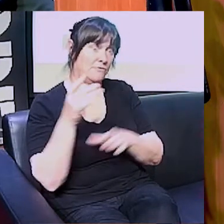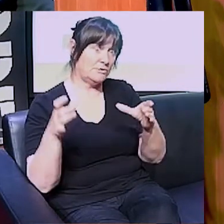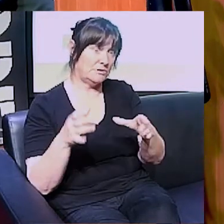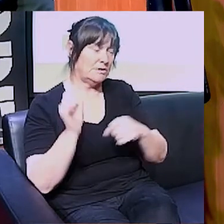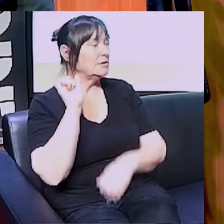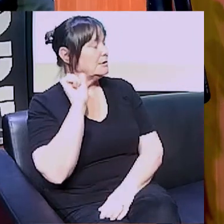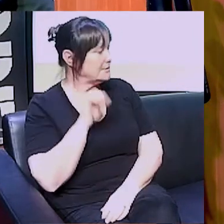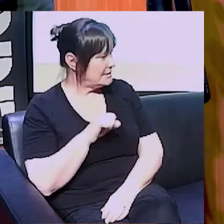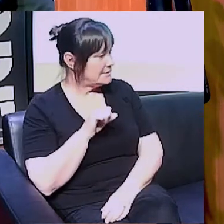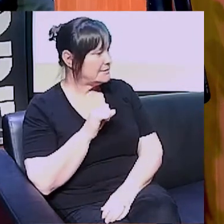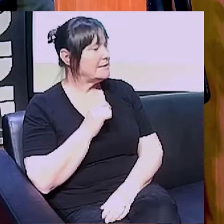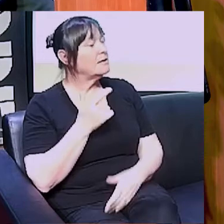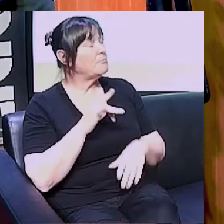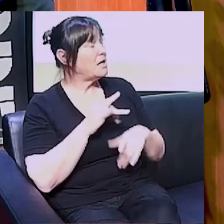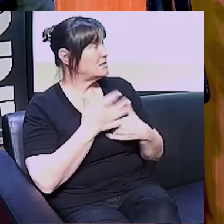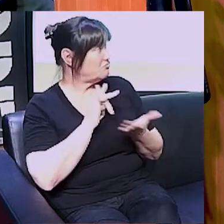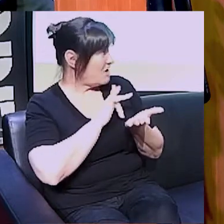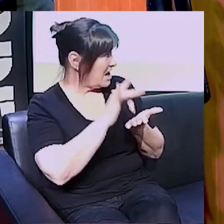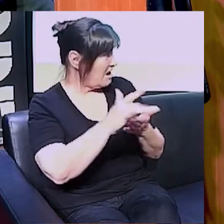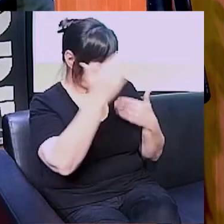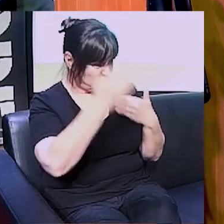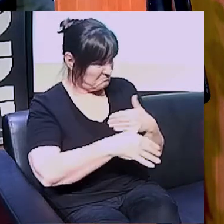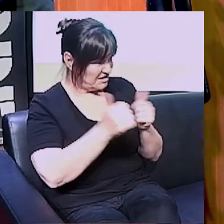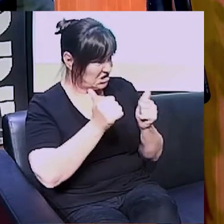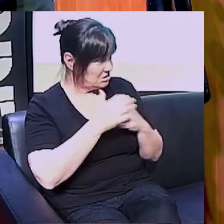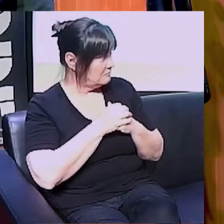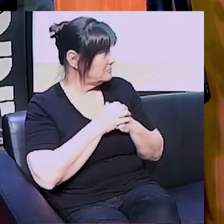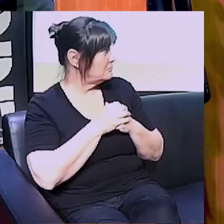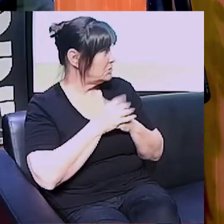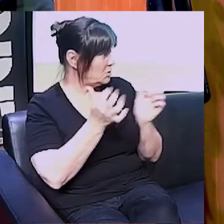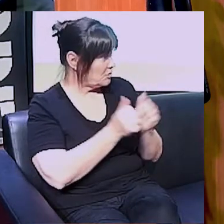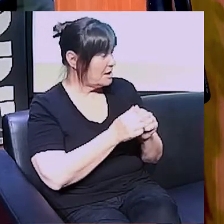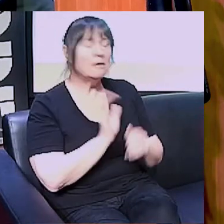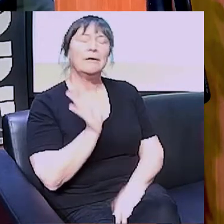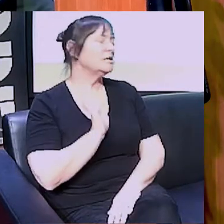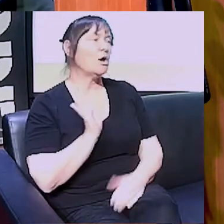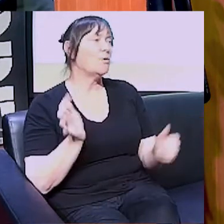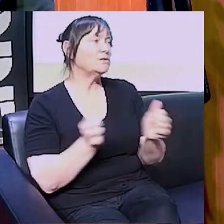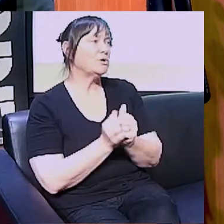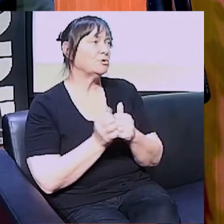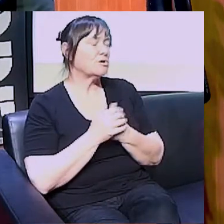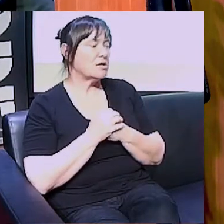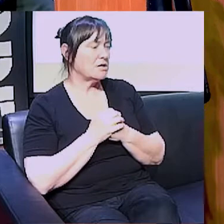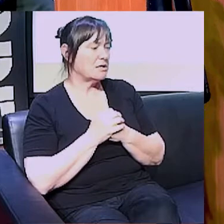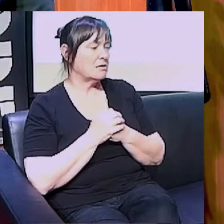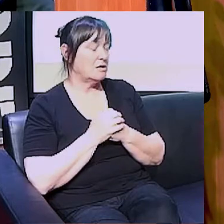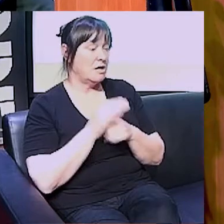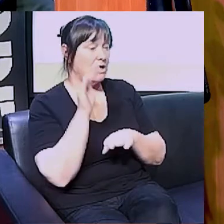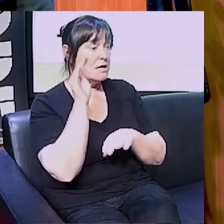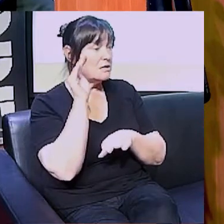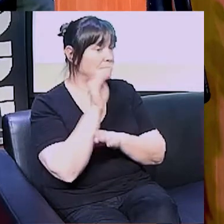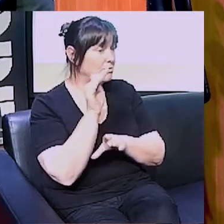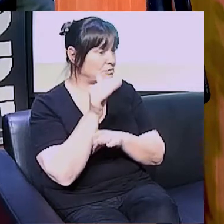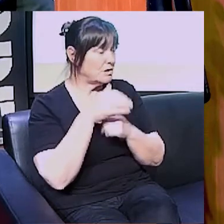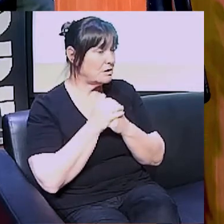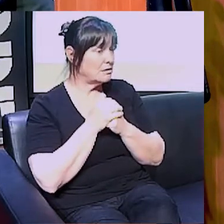But it appears to have reached the end of its shelf life. You'd agree with that? No, I don't, because in the future,